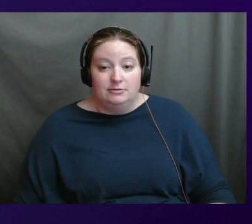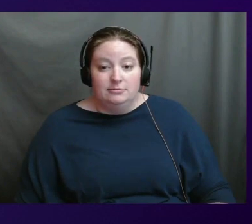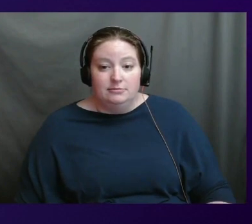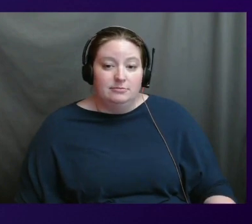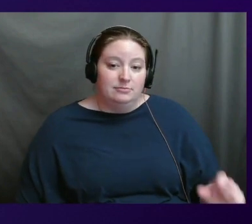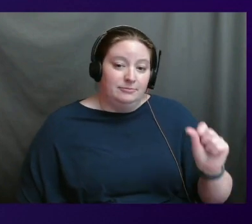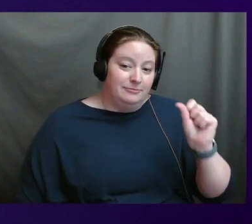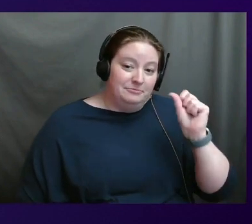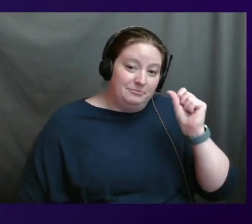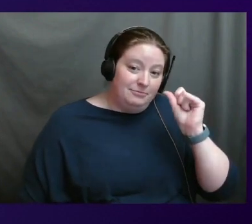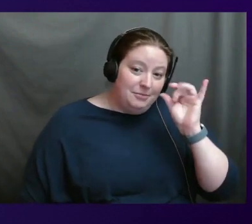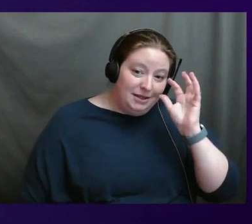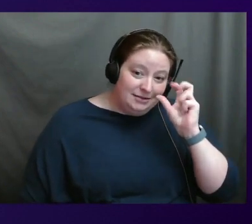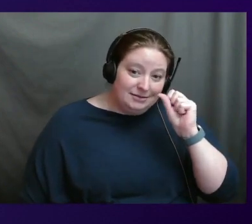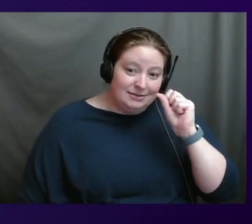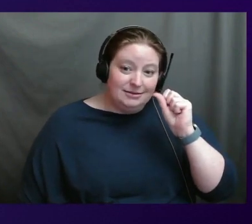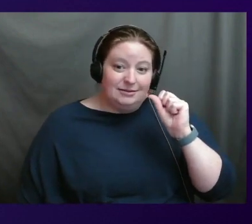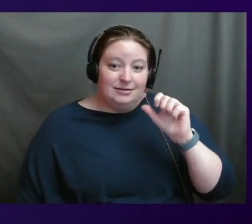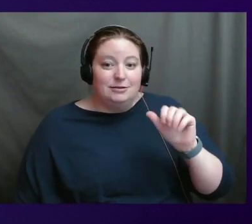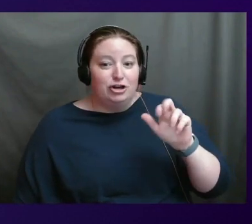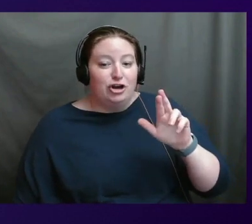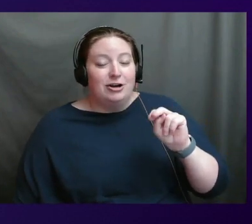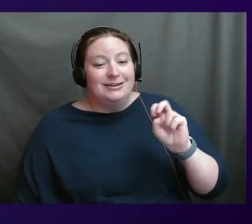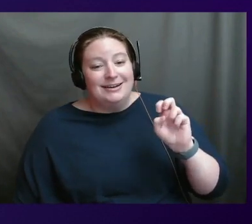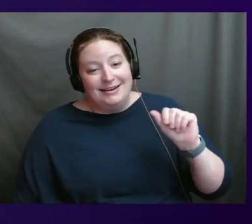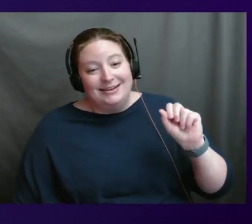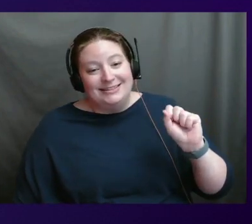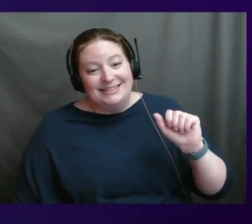Amazing. Carne asada.